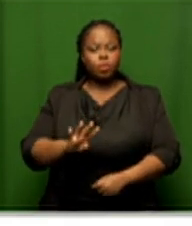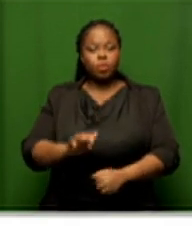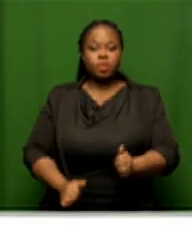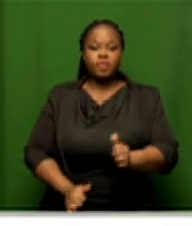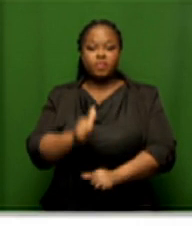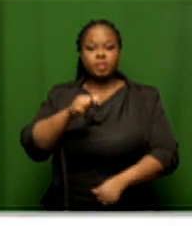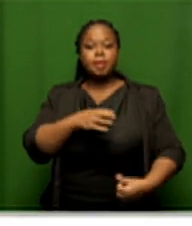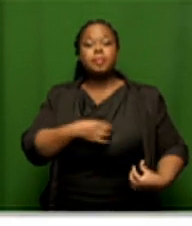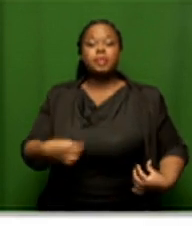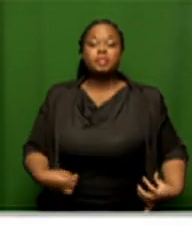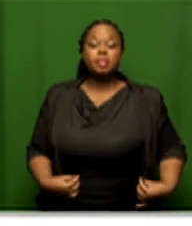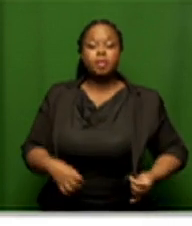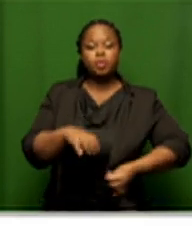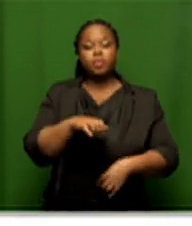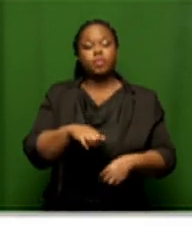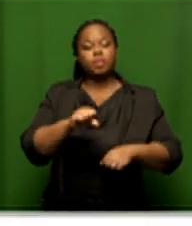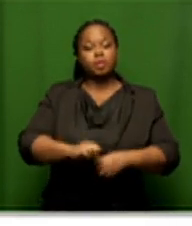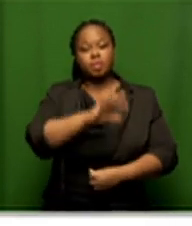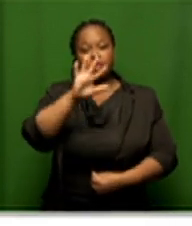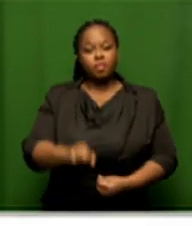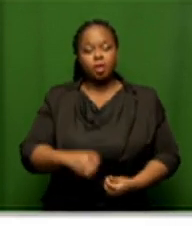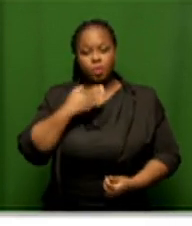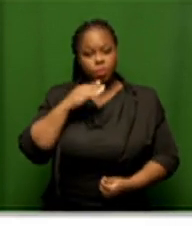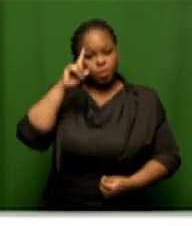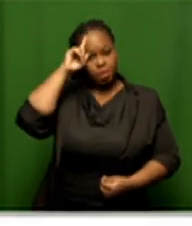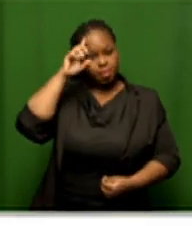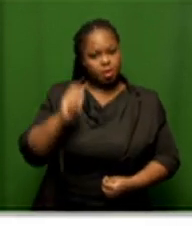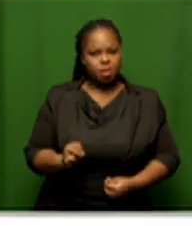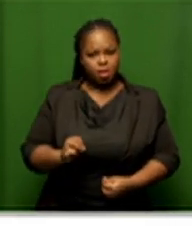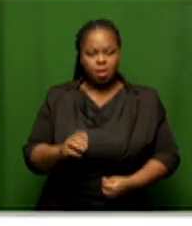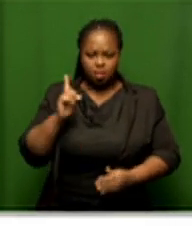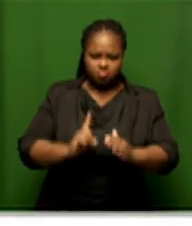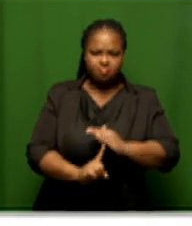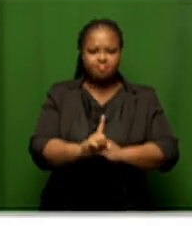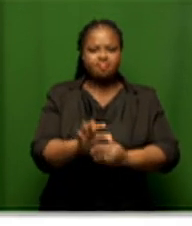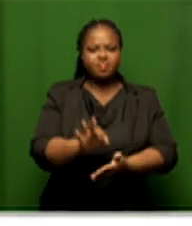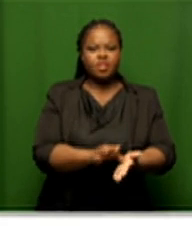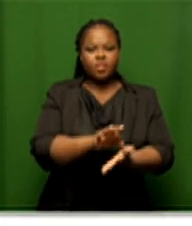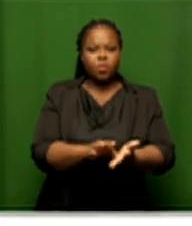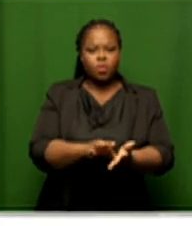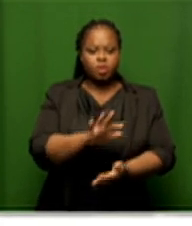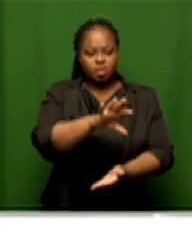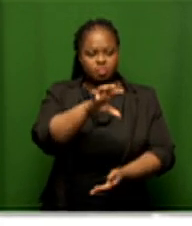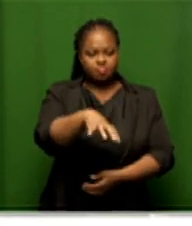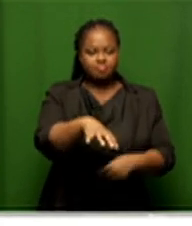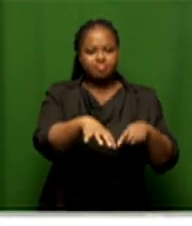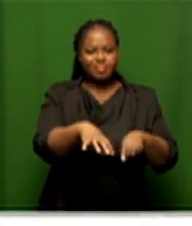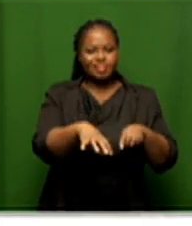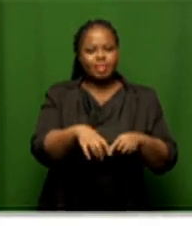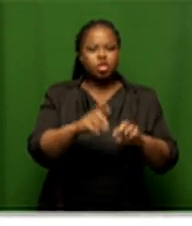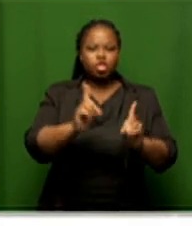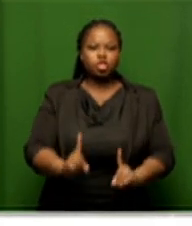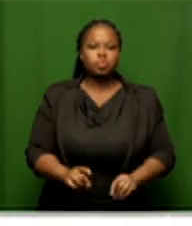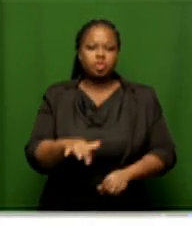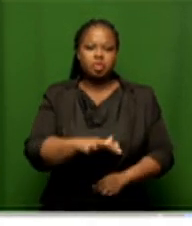first president of the Democratic South Africa, Nelson Mandela, cast his vote. And that's always been a special area